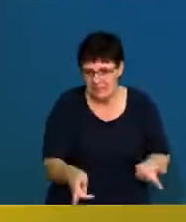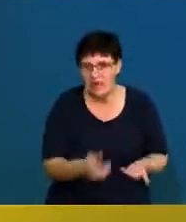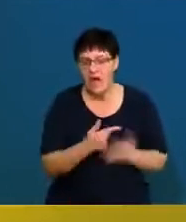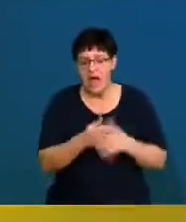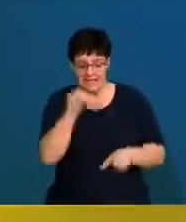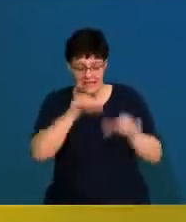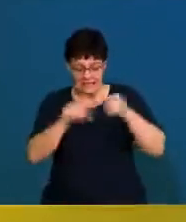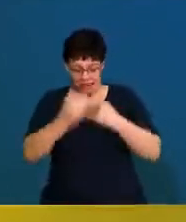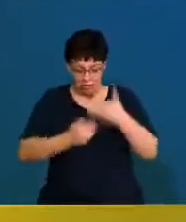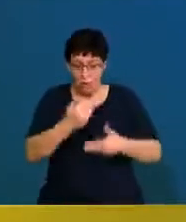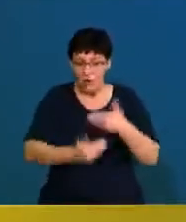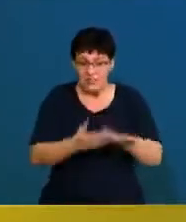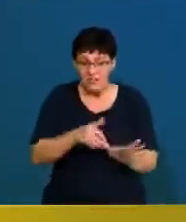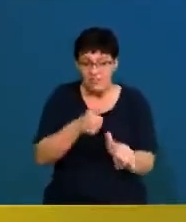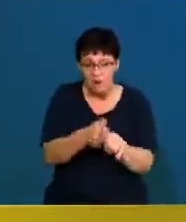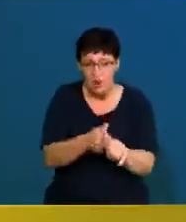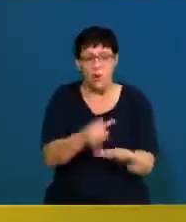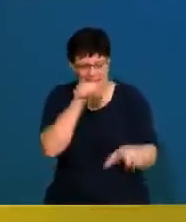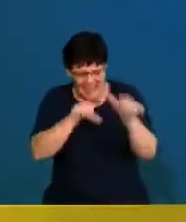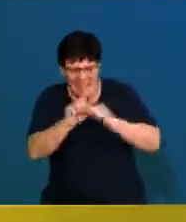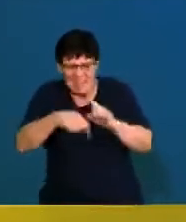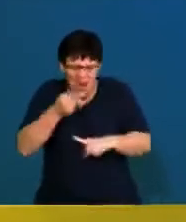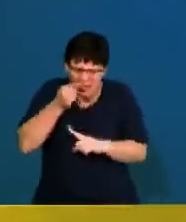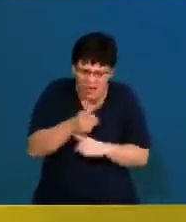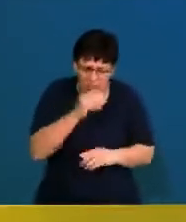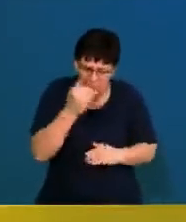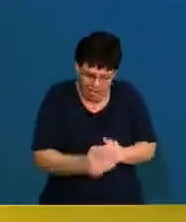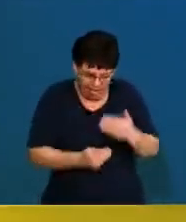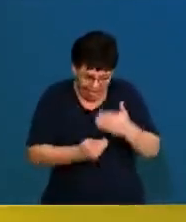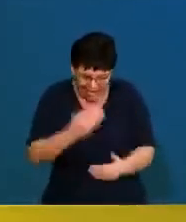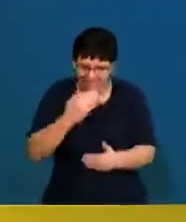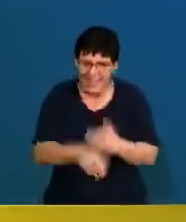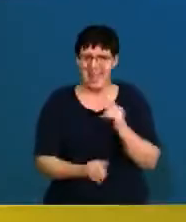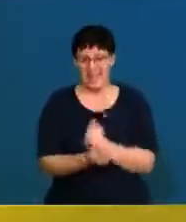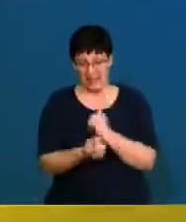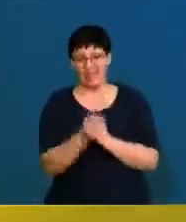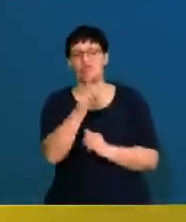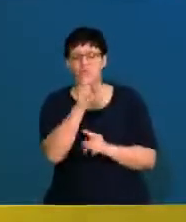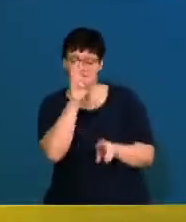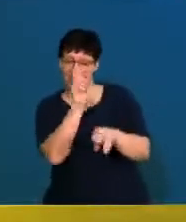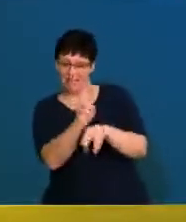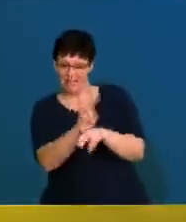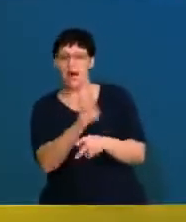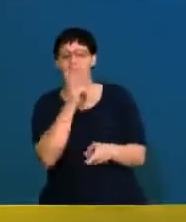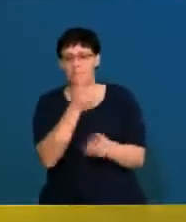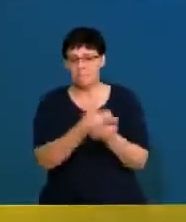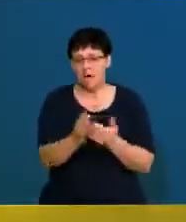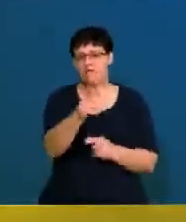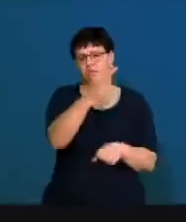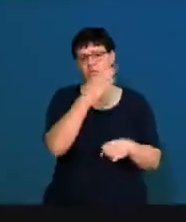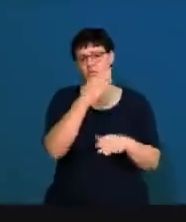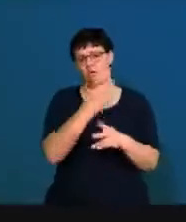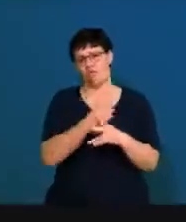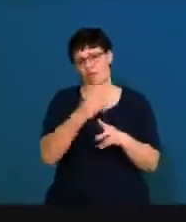scientific process is what science is all about, So we need to also revisit that as part of our preparation.